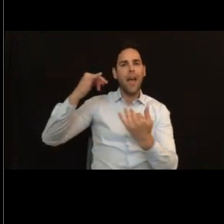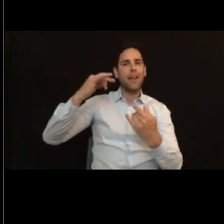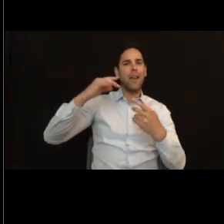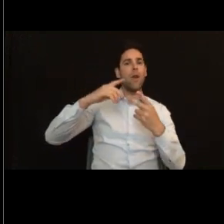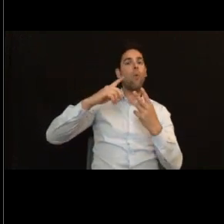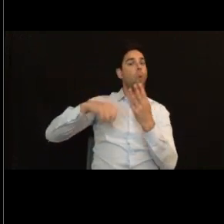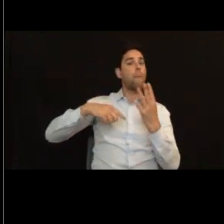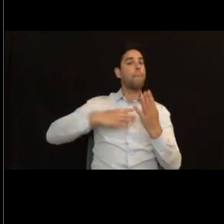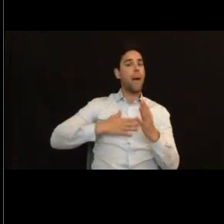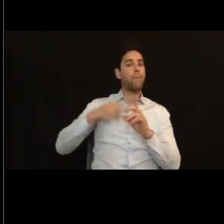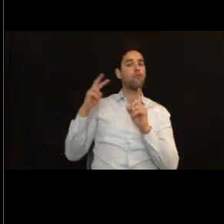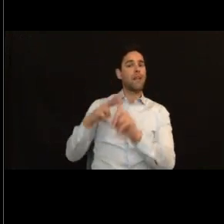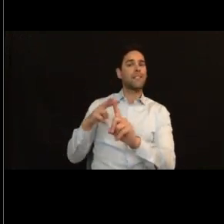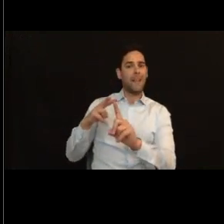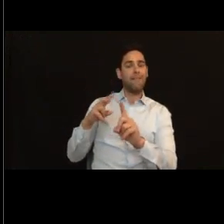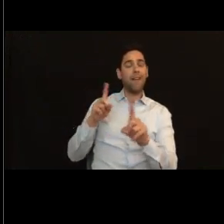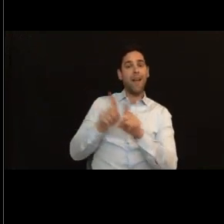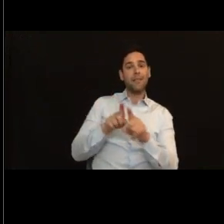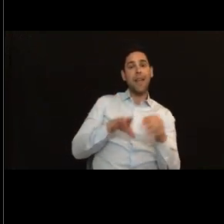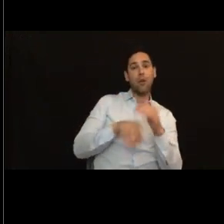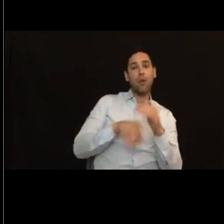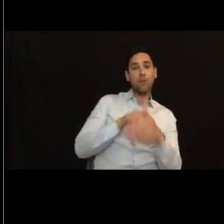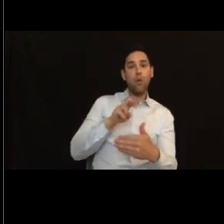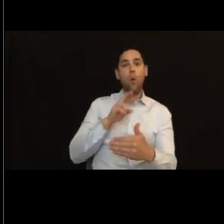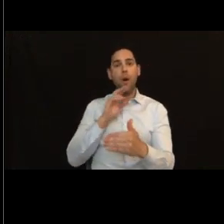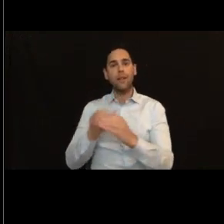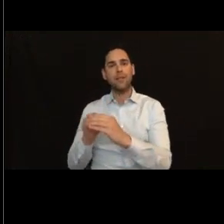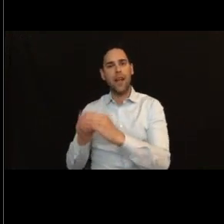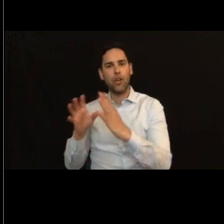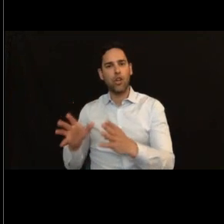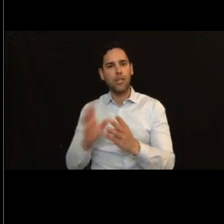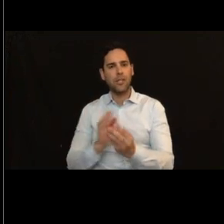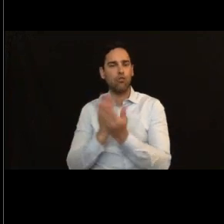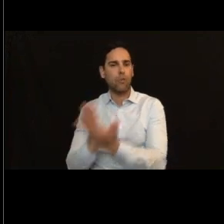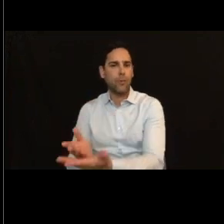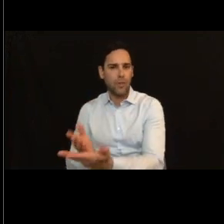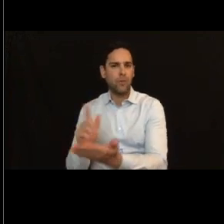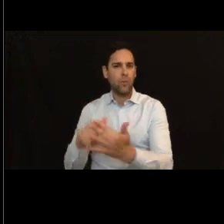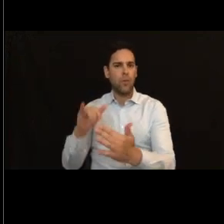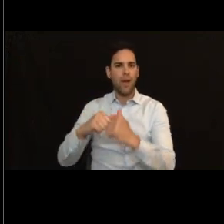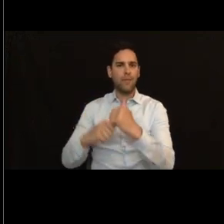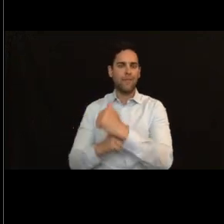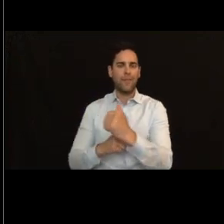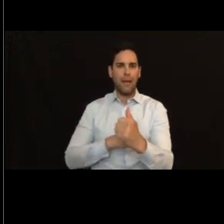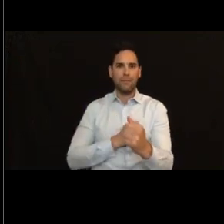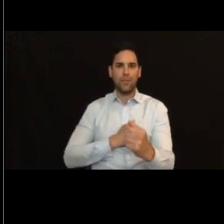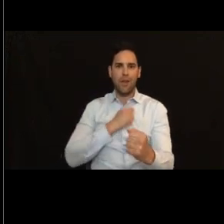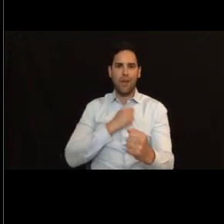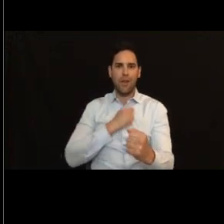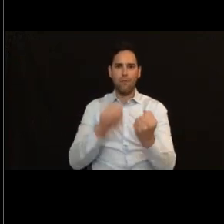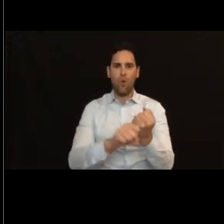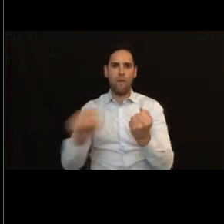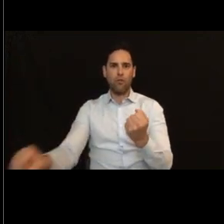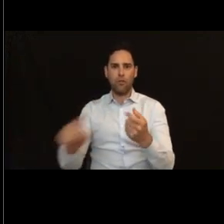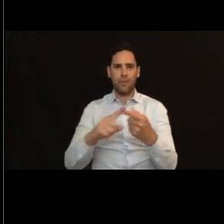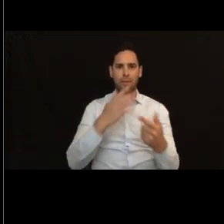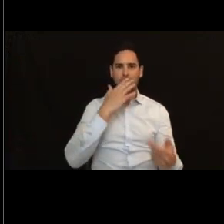contributing to that epistemology. And that's it. I went way over, but thank you.